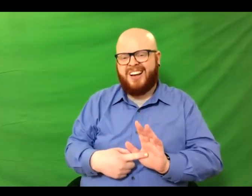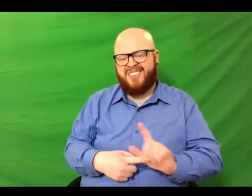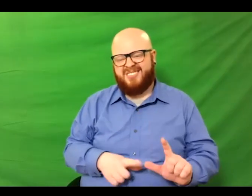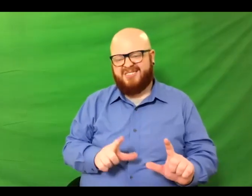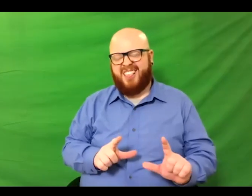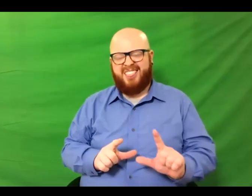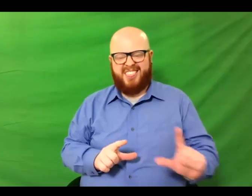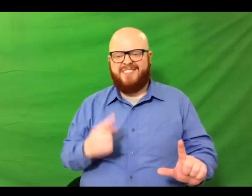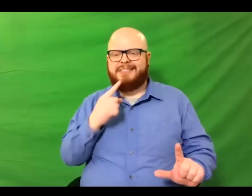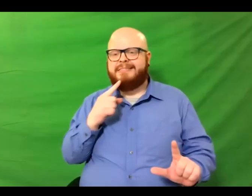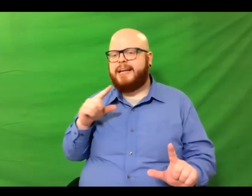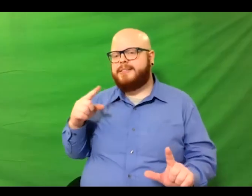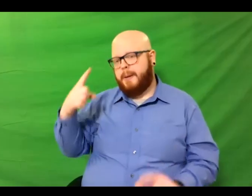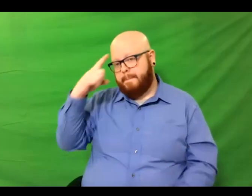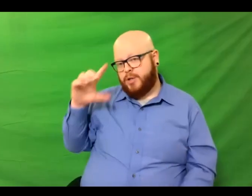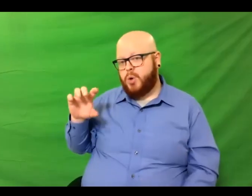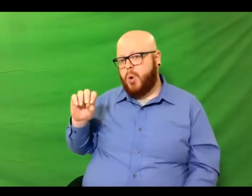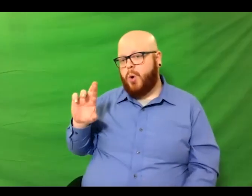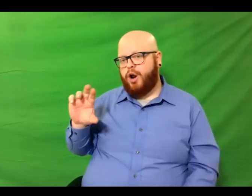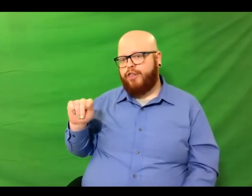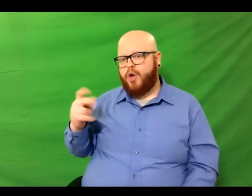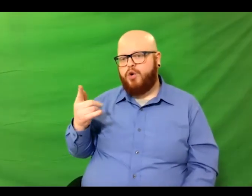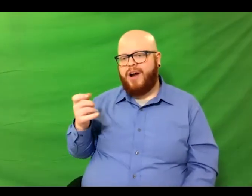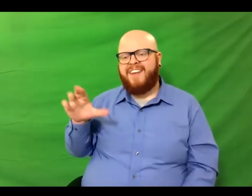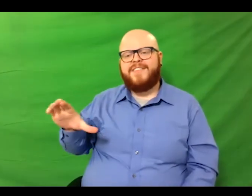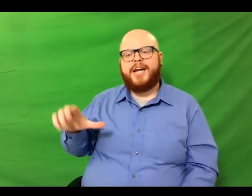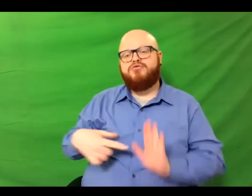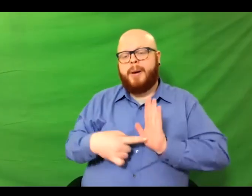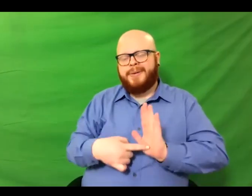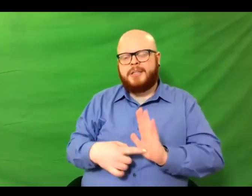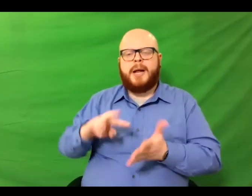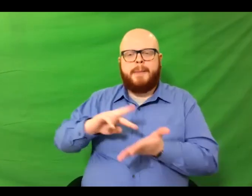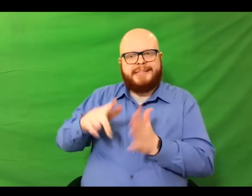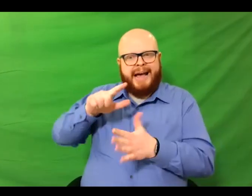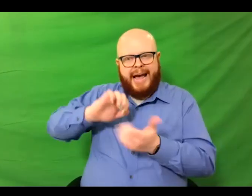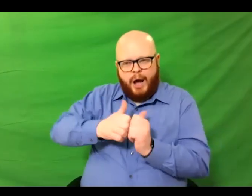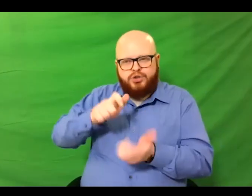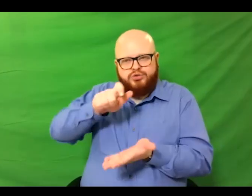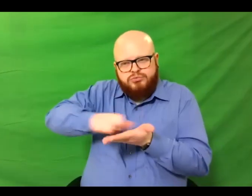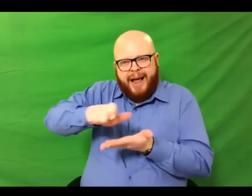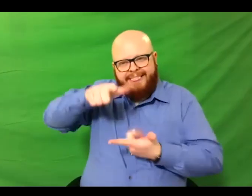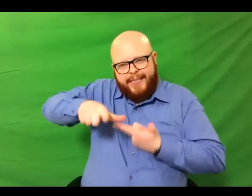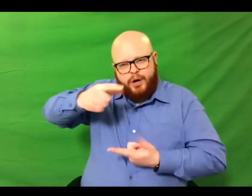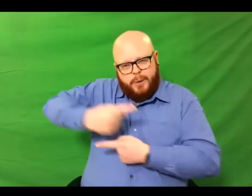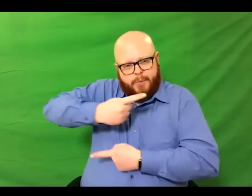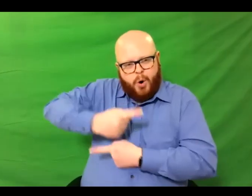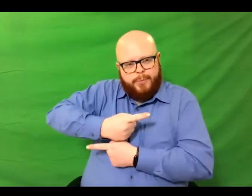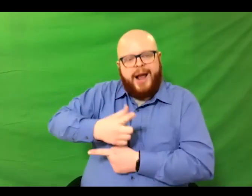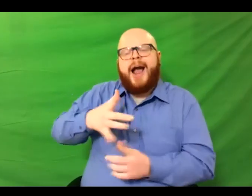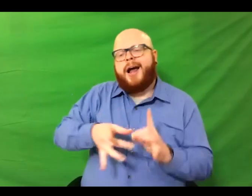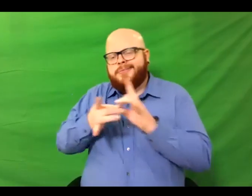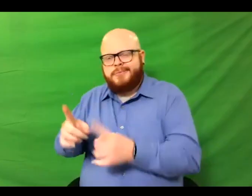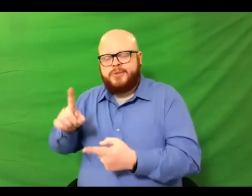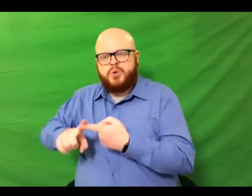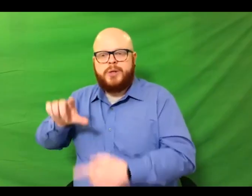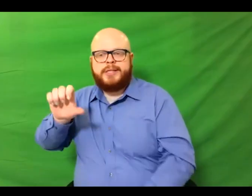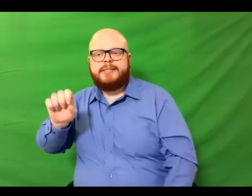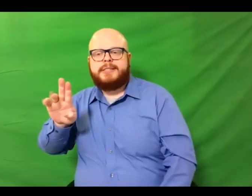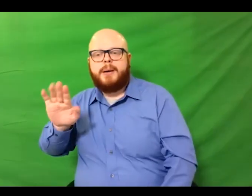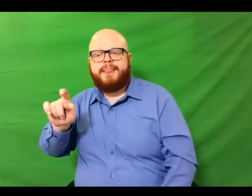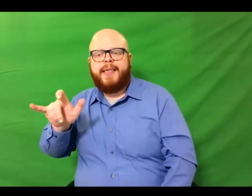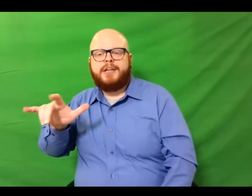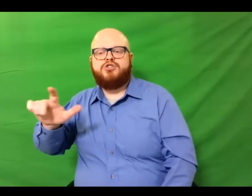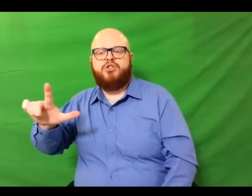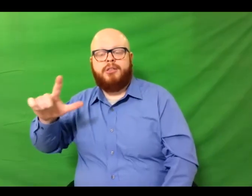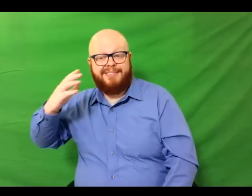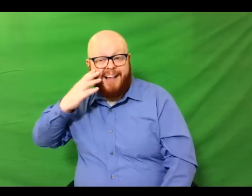mental orthographic representation, and that kind of carries over into orthographic knowledge and sublexical knowledge and word identification. So when I